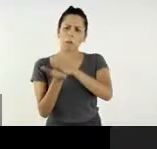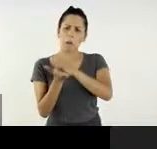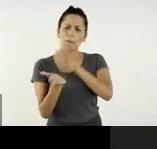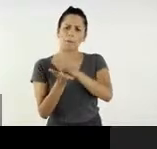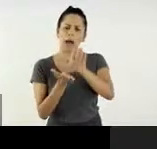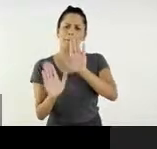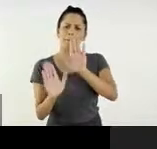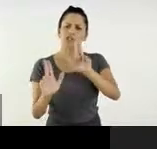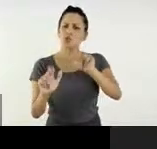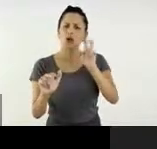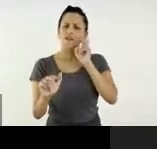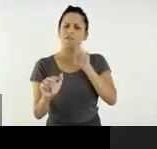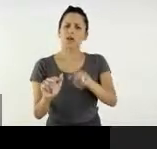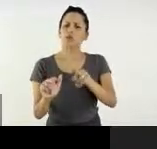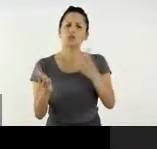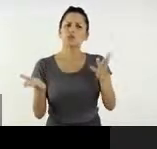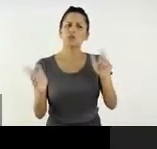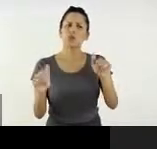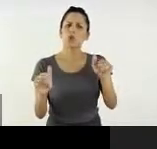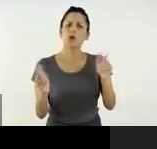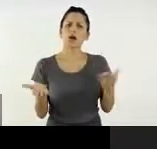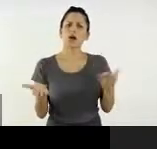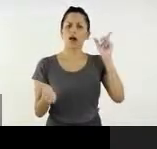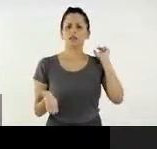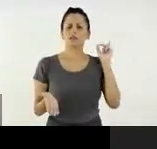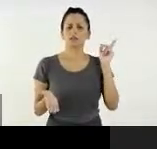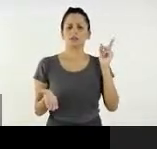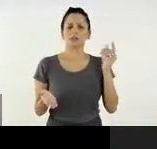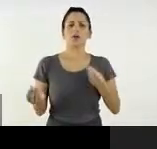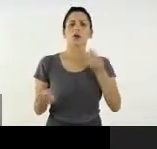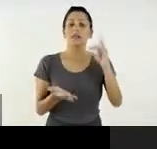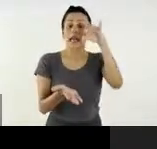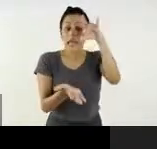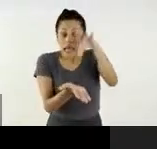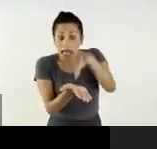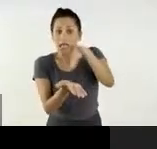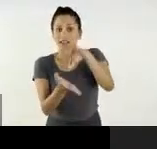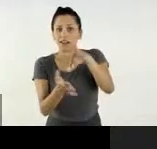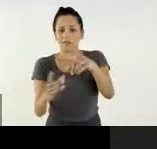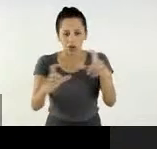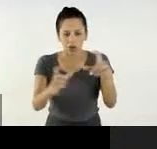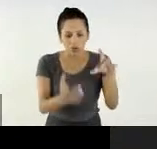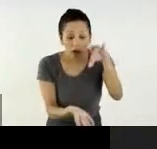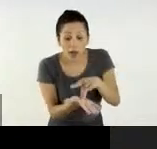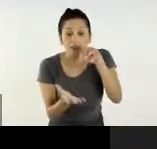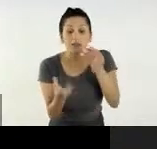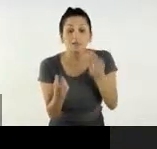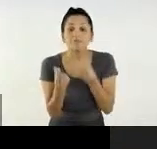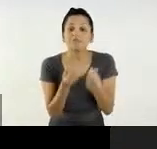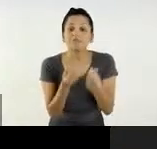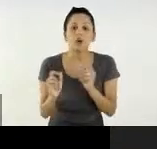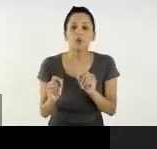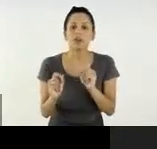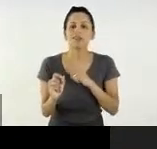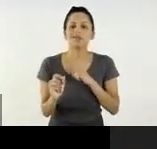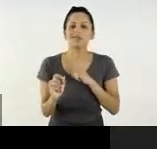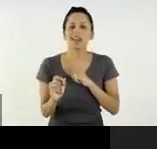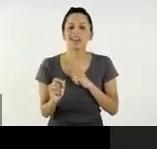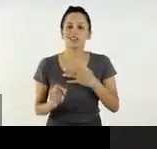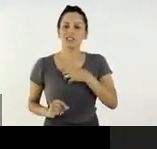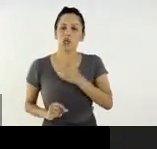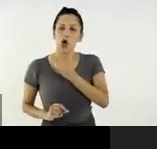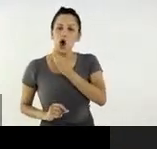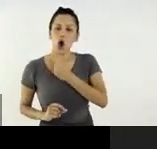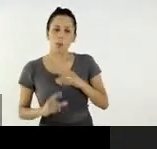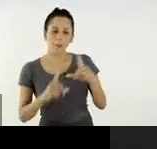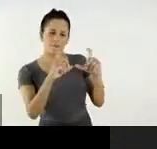our shapes and our lives? What are the differences between the ways men have pictured women and the ways we see ourselves?" End